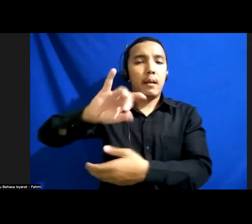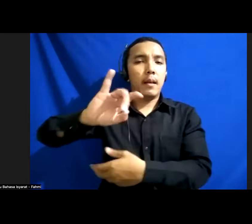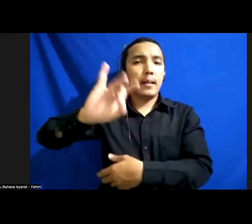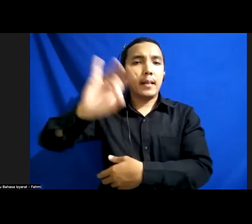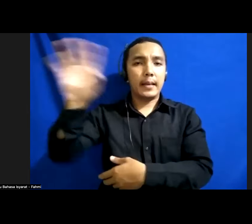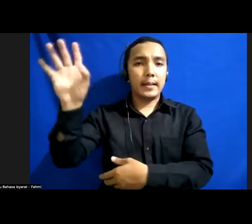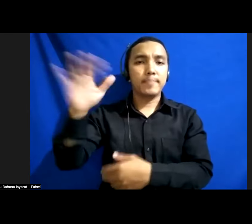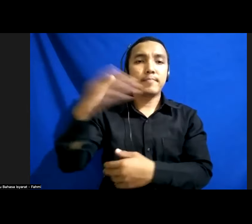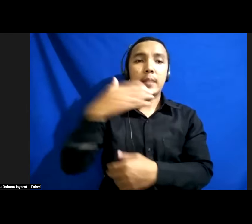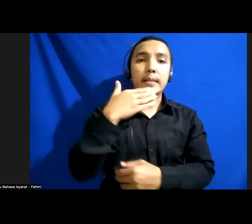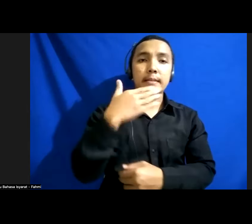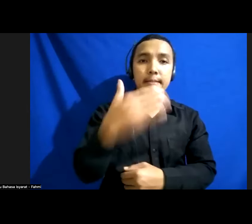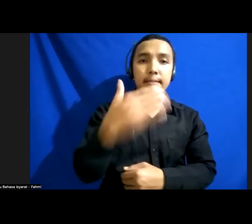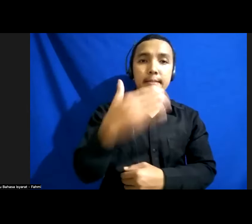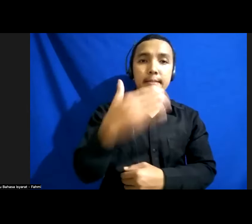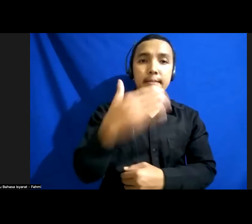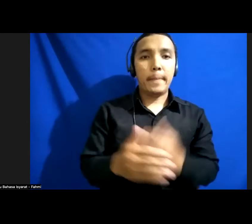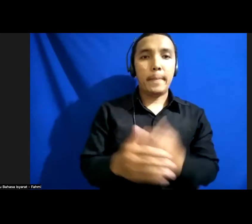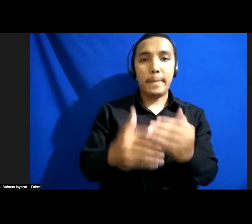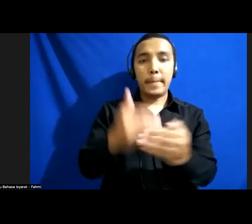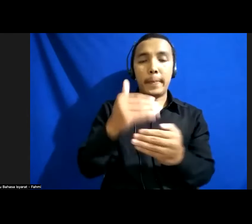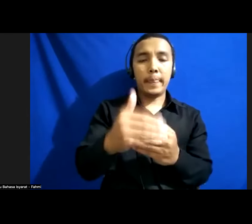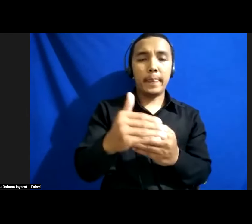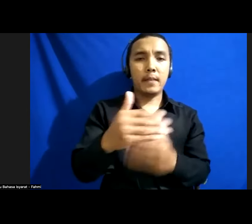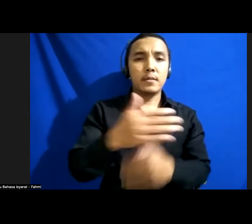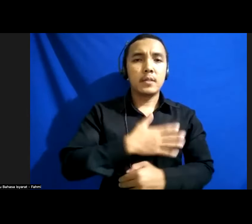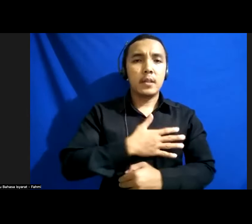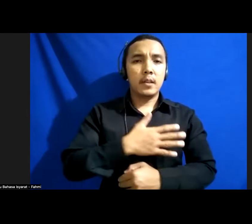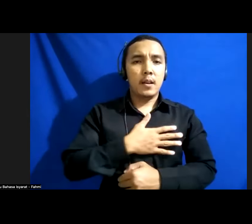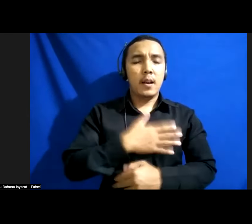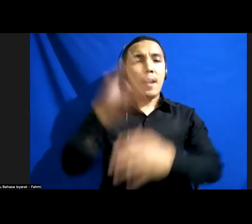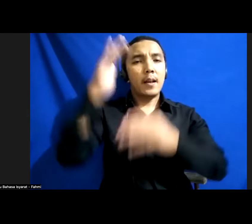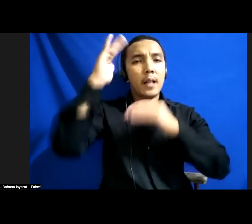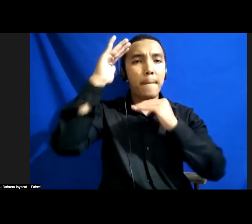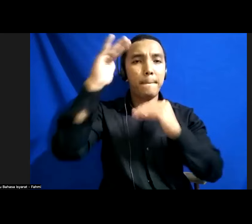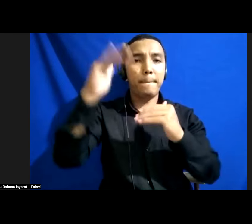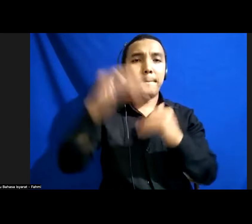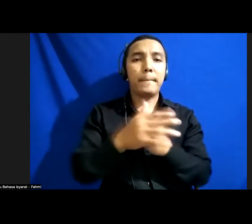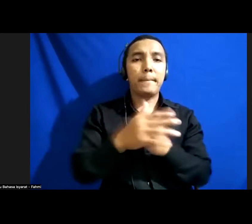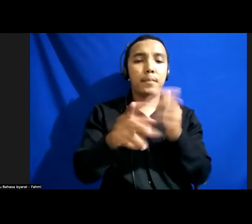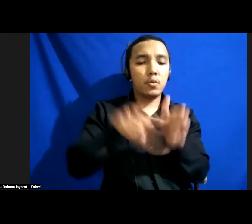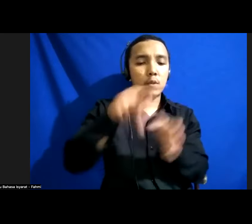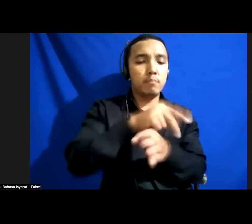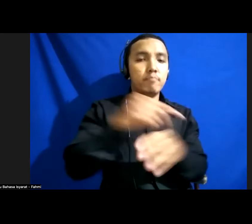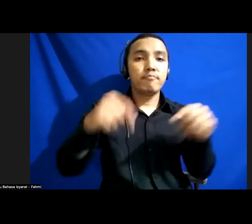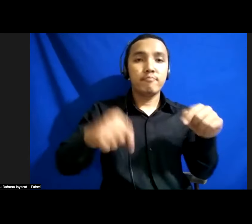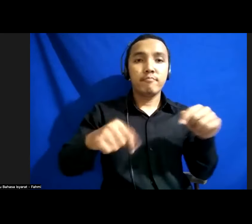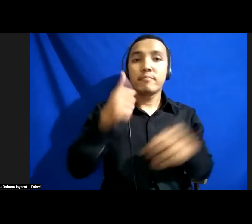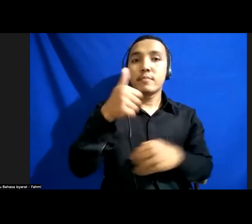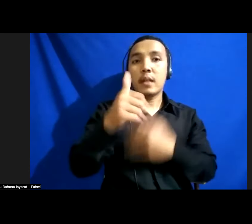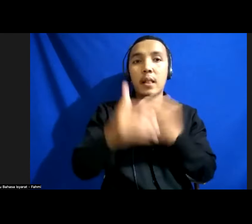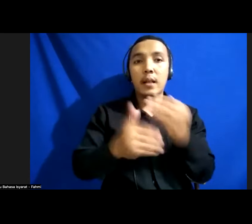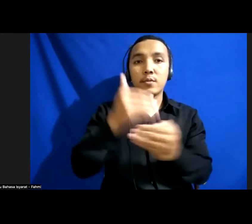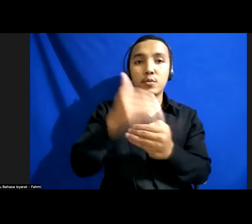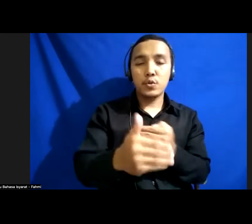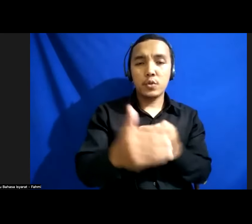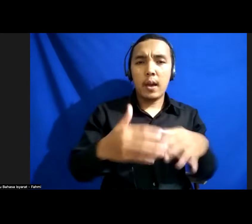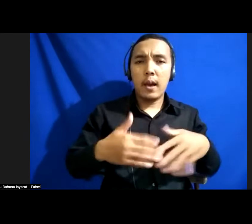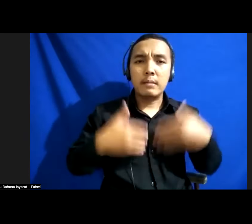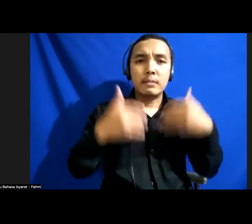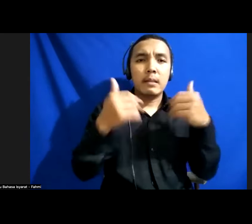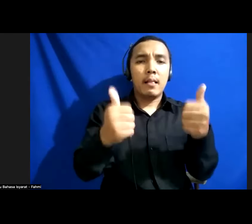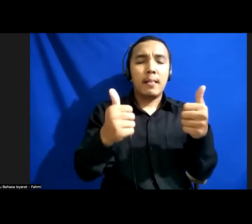you very much for that. And then I hope that this program can be continued and the best